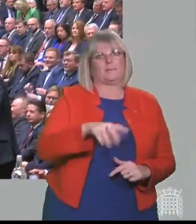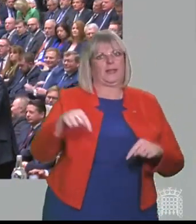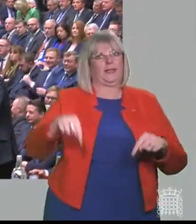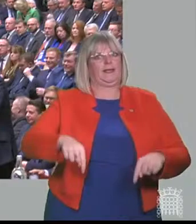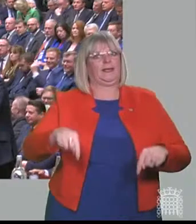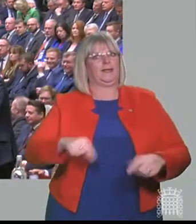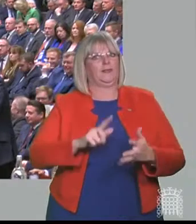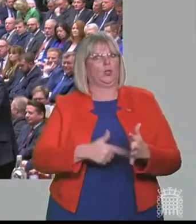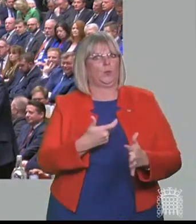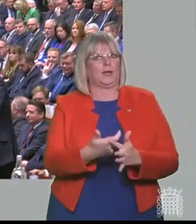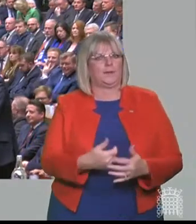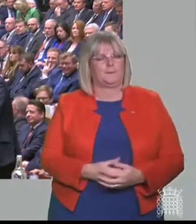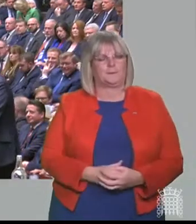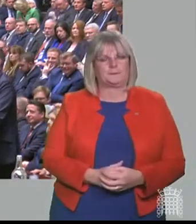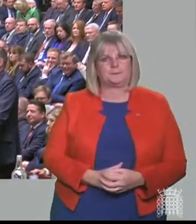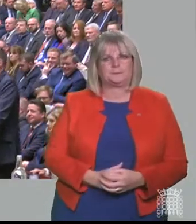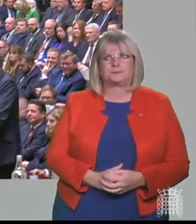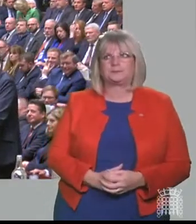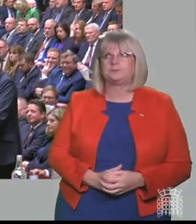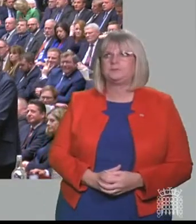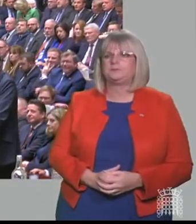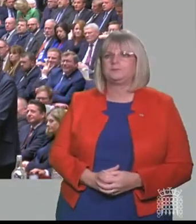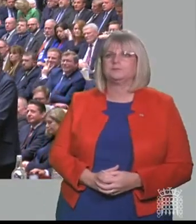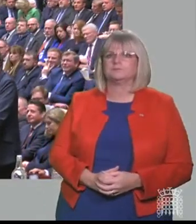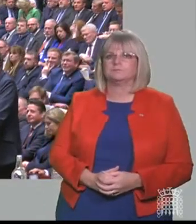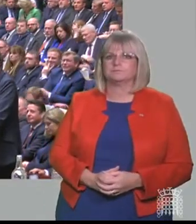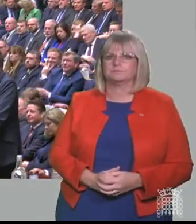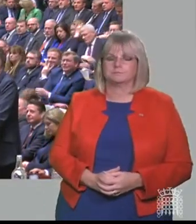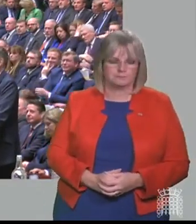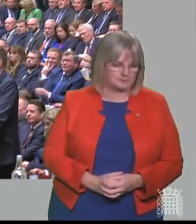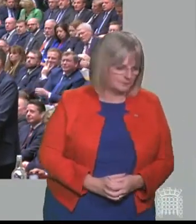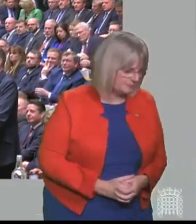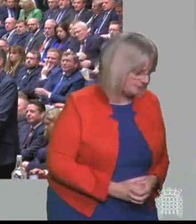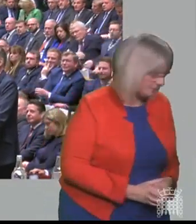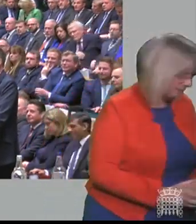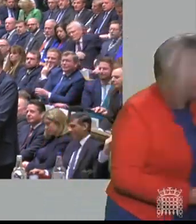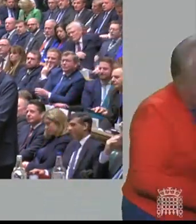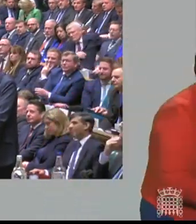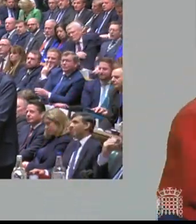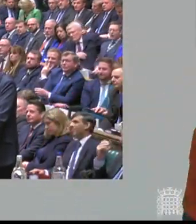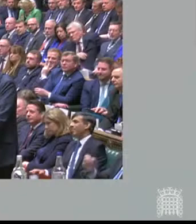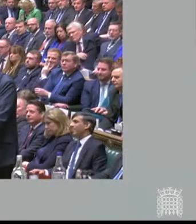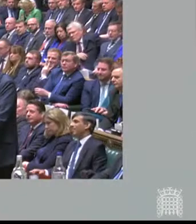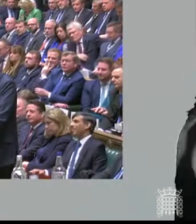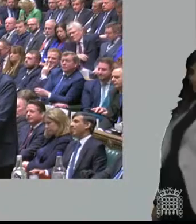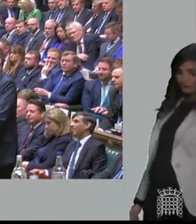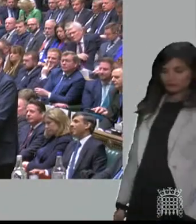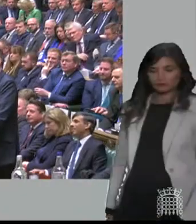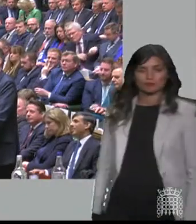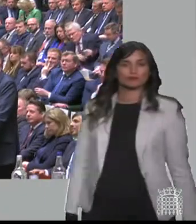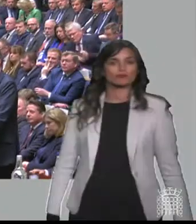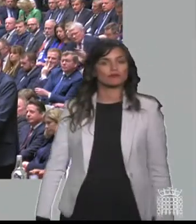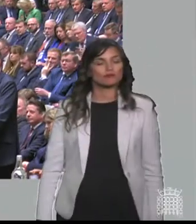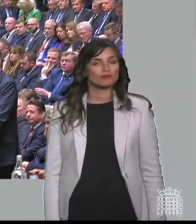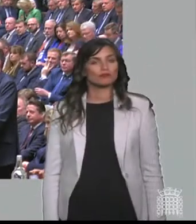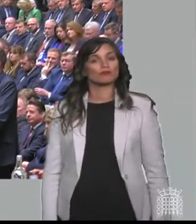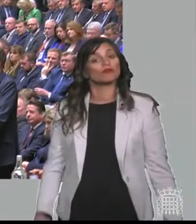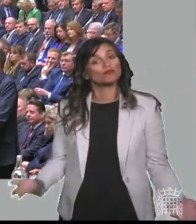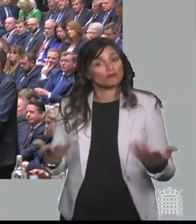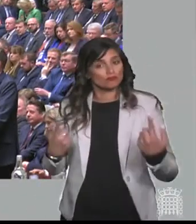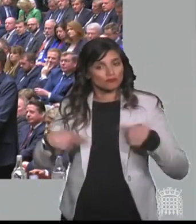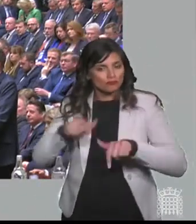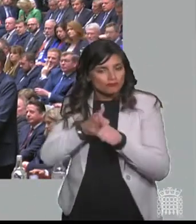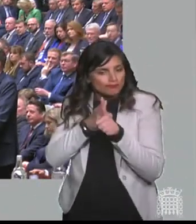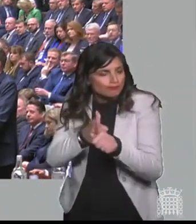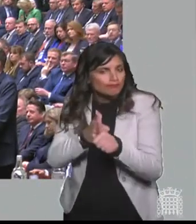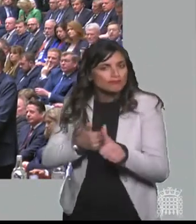Now, as well as backing business, Conservatives know you need to back the people without whose effort